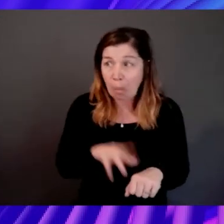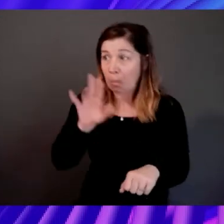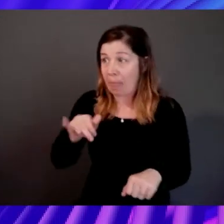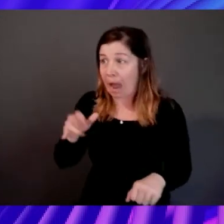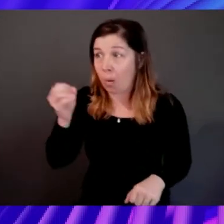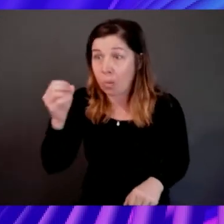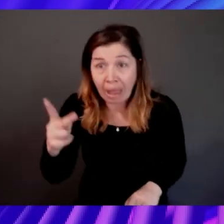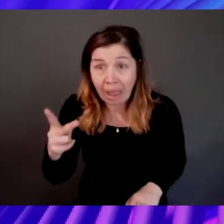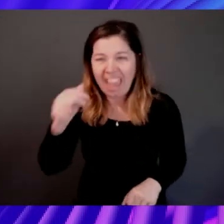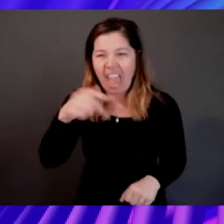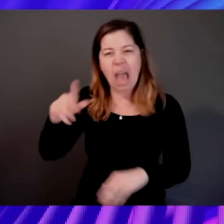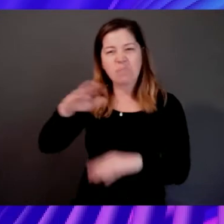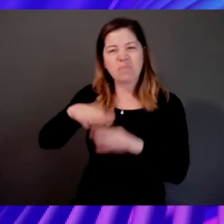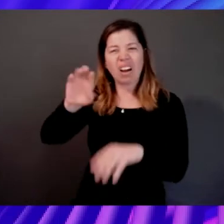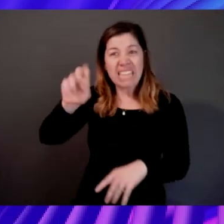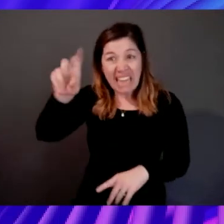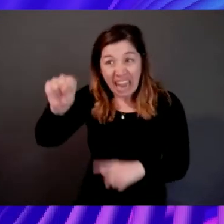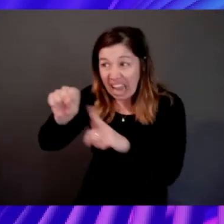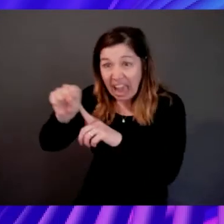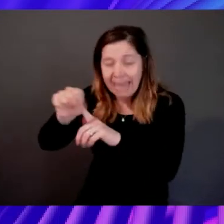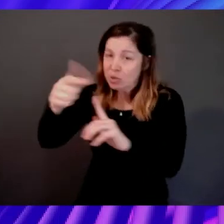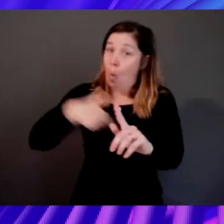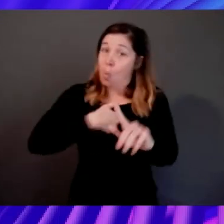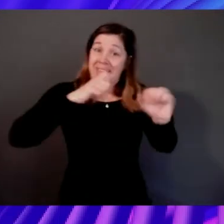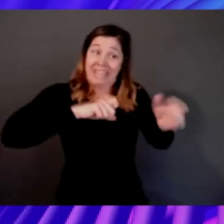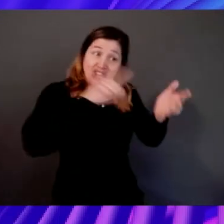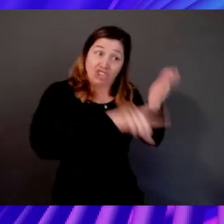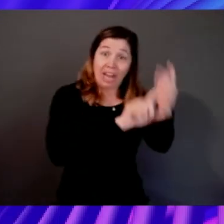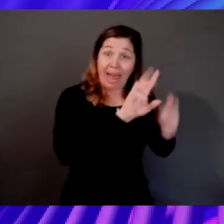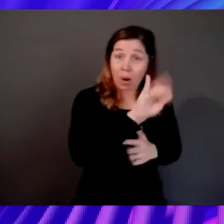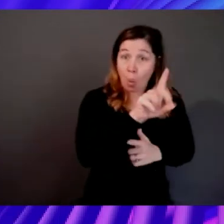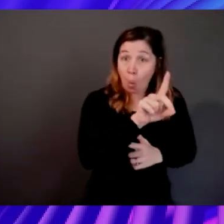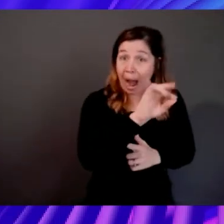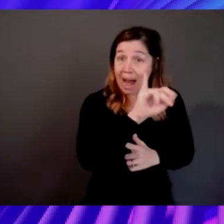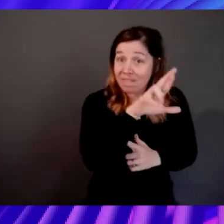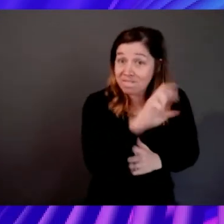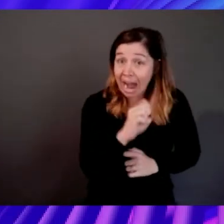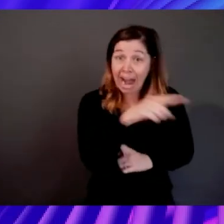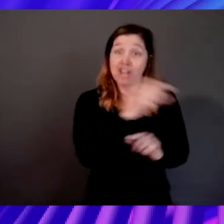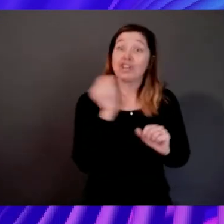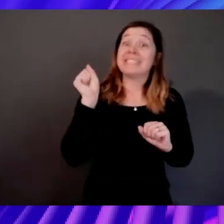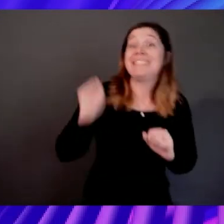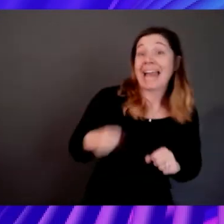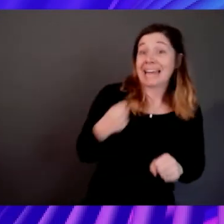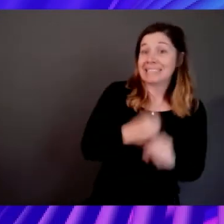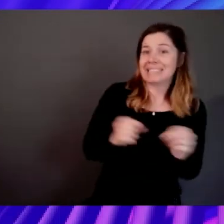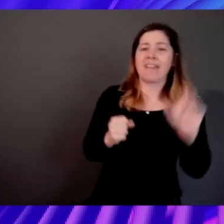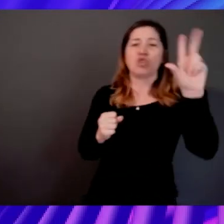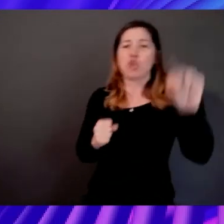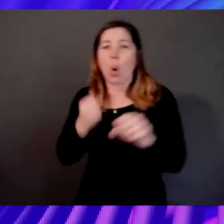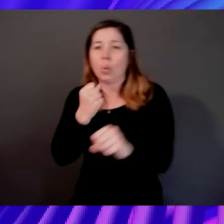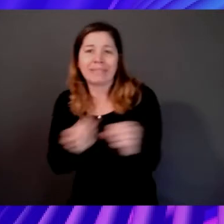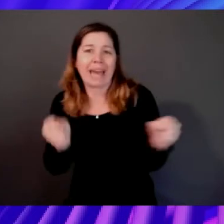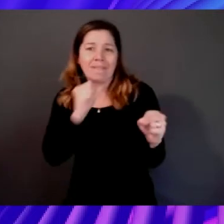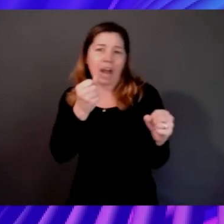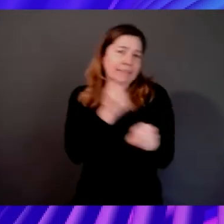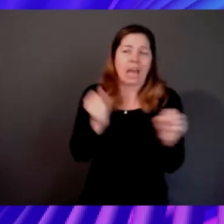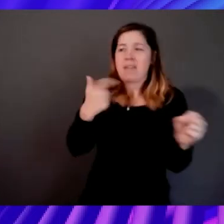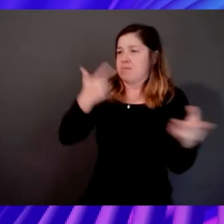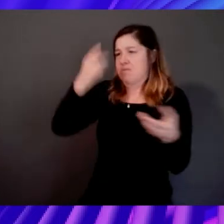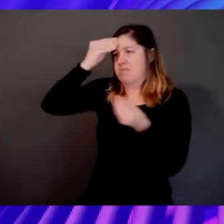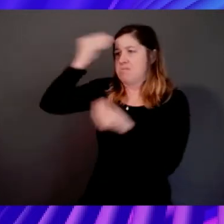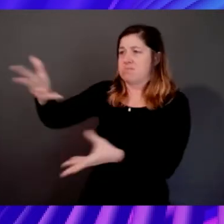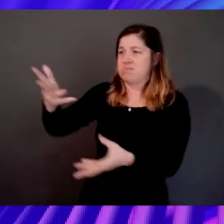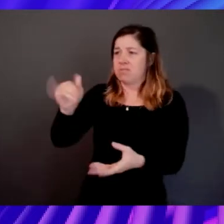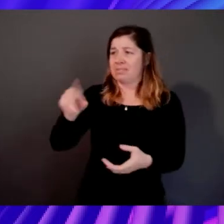know from wildfire and to be able to tell you whether or not that's something that we think is safe or shouldn't be allowed and so forth. And so that's really one of the ways that we can